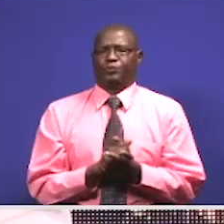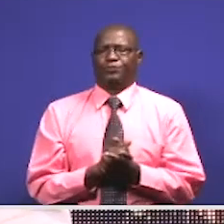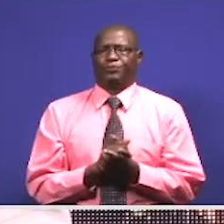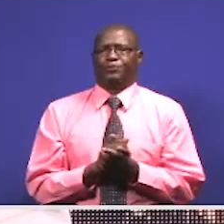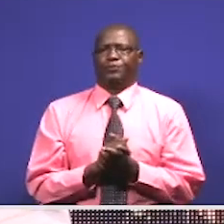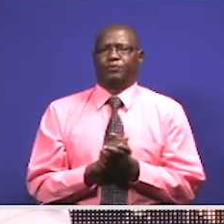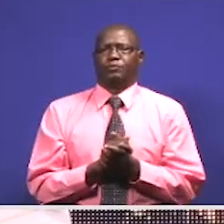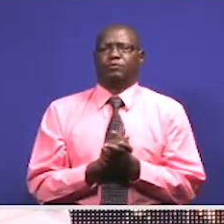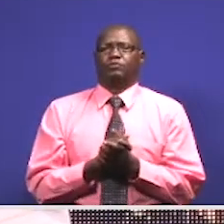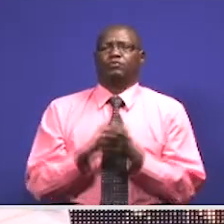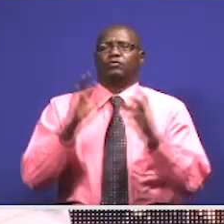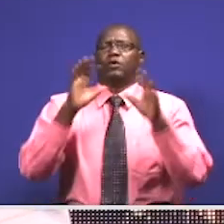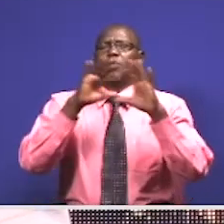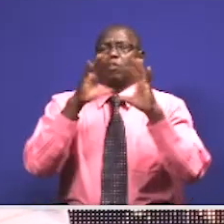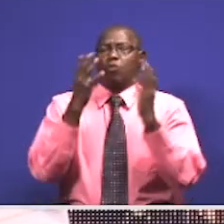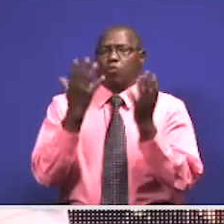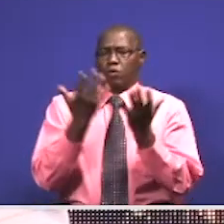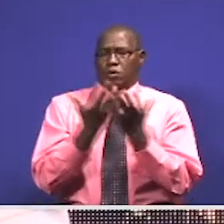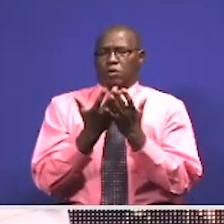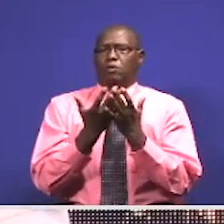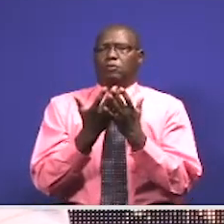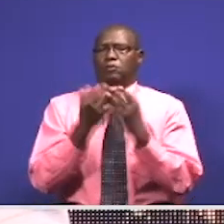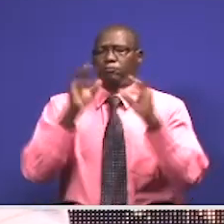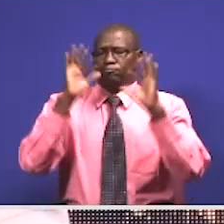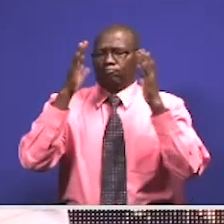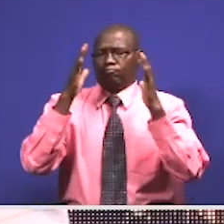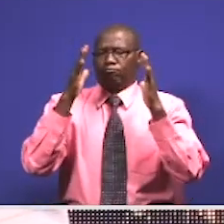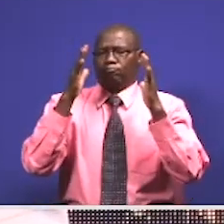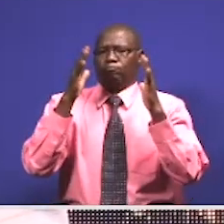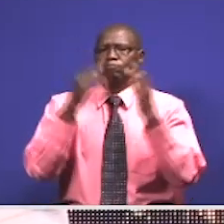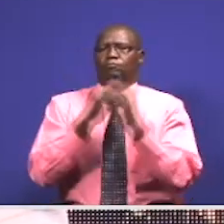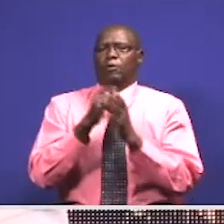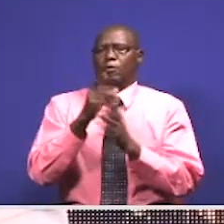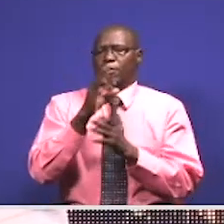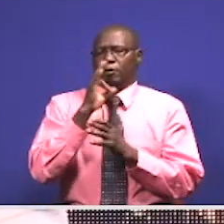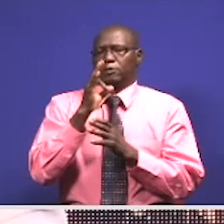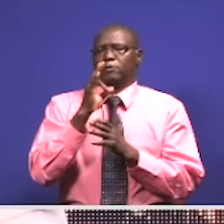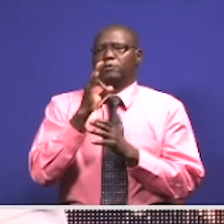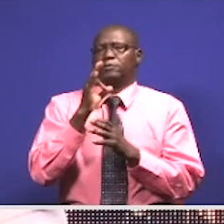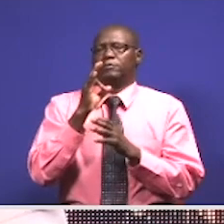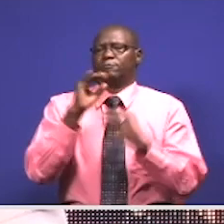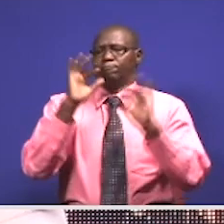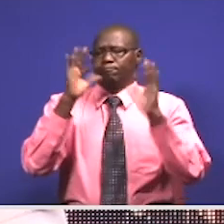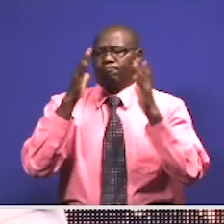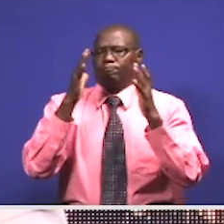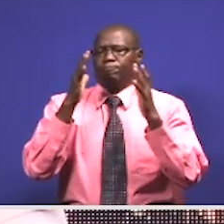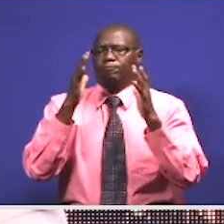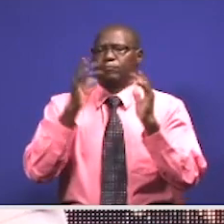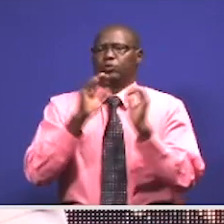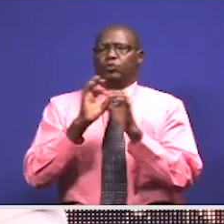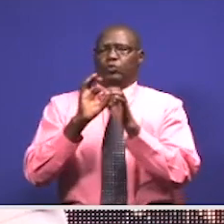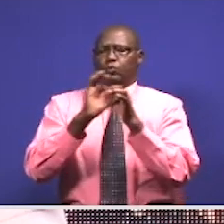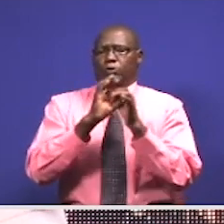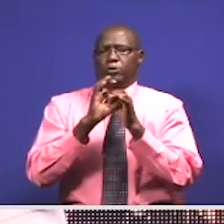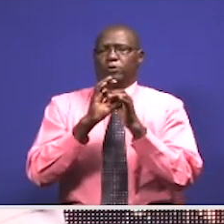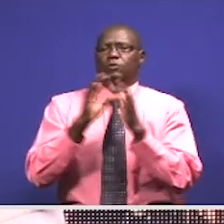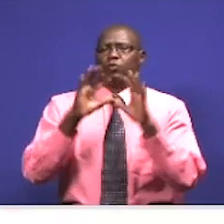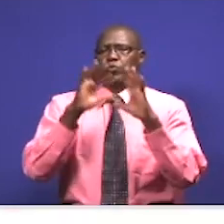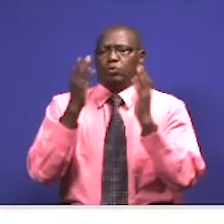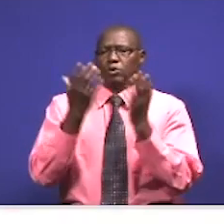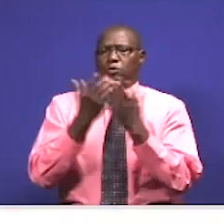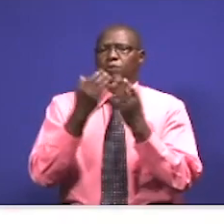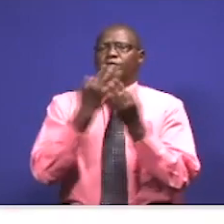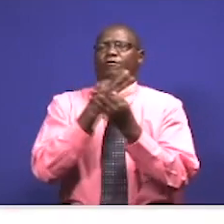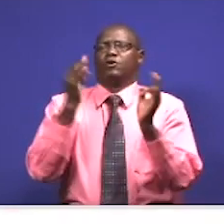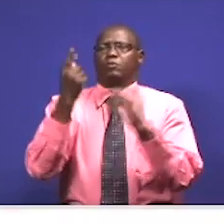As the world marks the 30th anniversary of the United Nations World Press Freedom Day today, various countries are